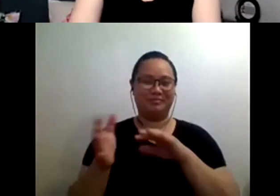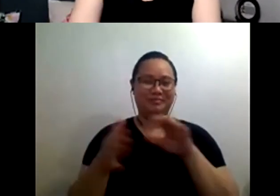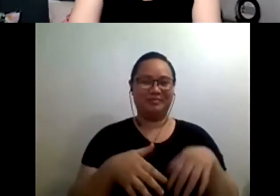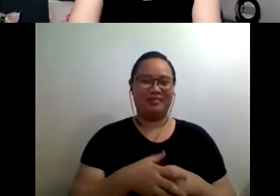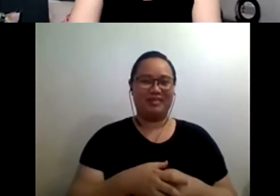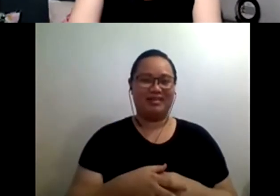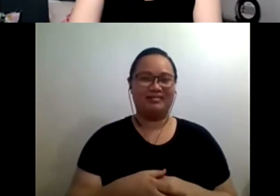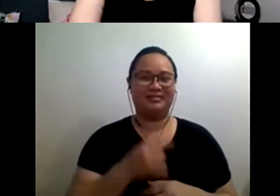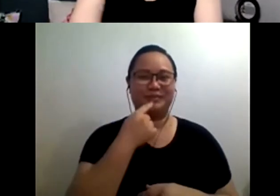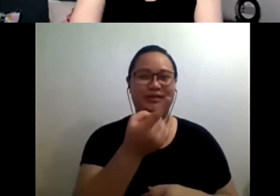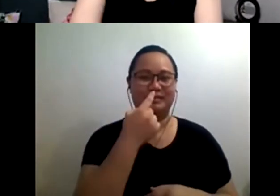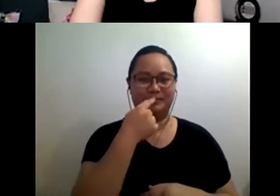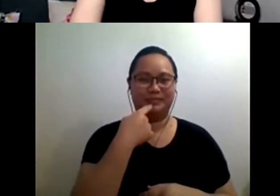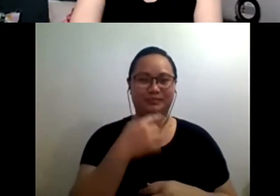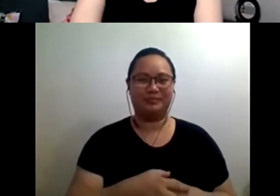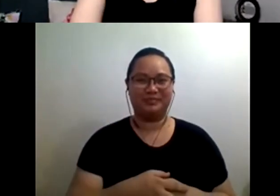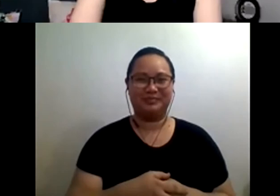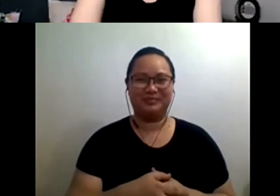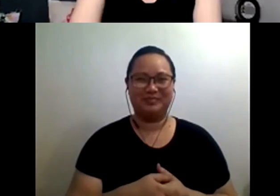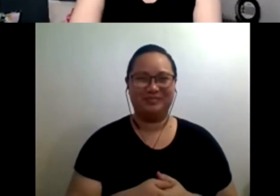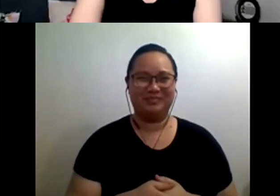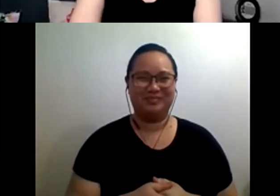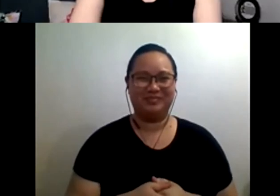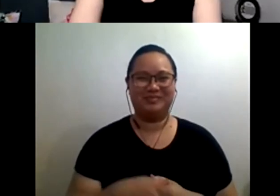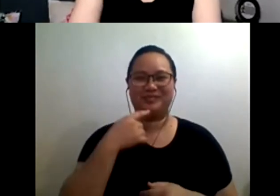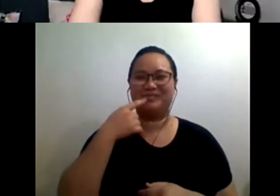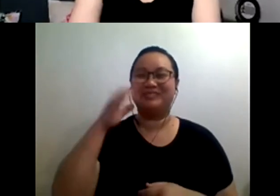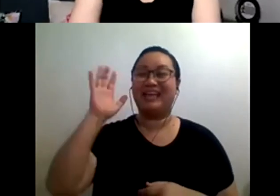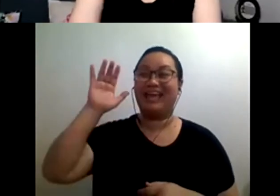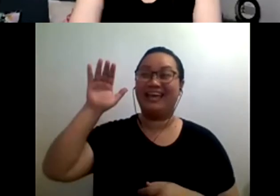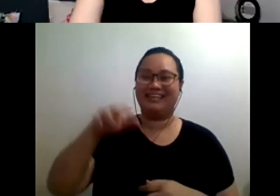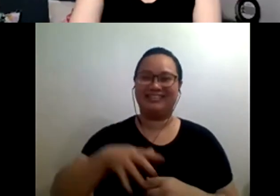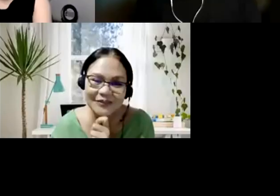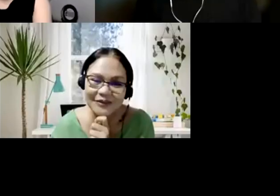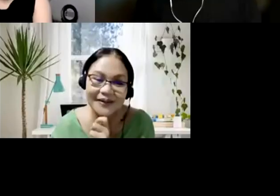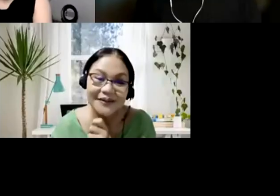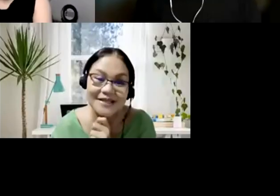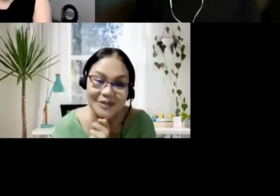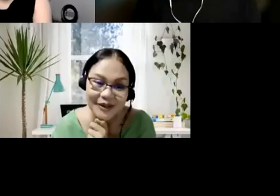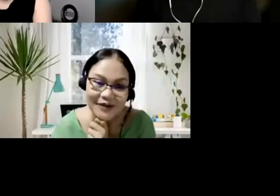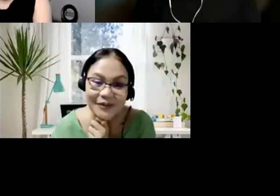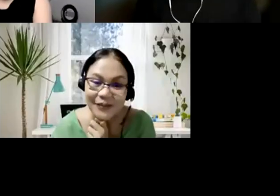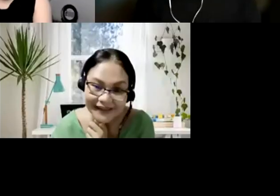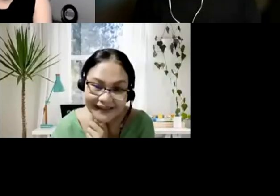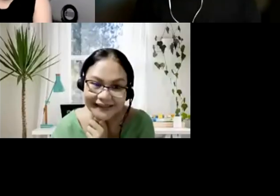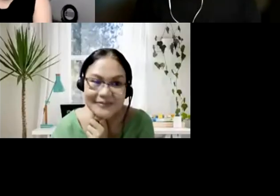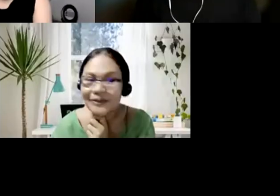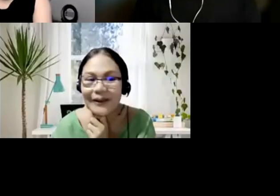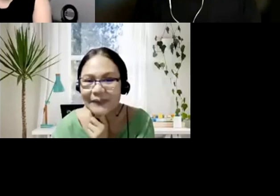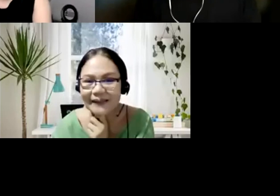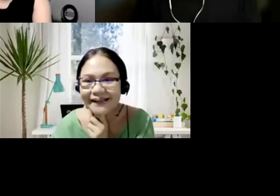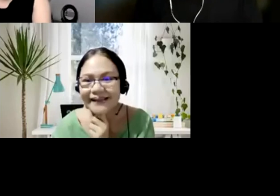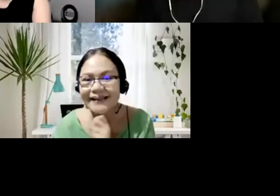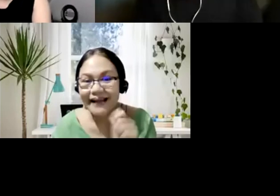Aimee sa kanina. Hello, thank quite you. Hi, Miss Aimee. I'm surprised. Now you're talking. You used to be very reserved and quiet. I'm